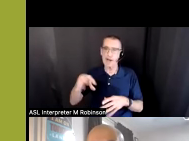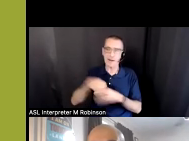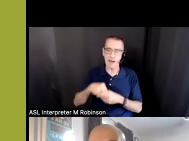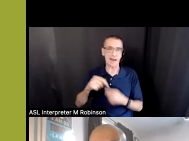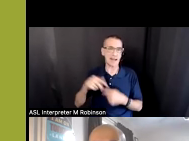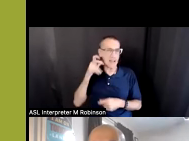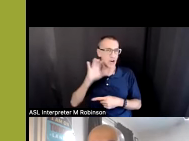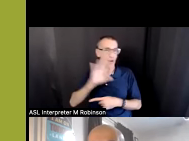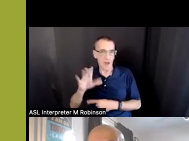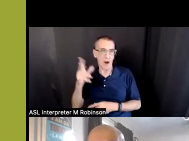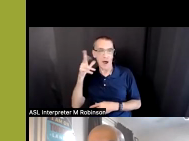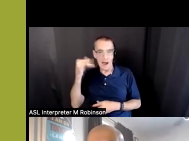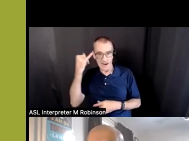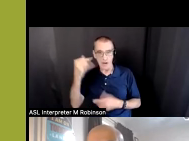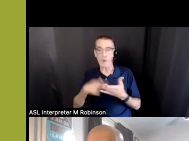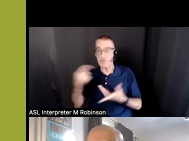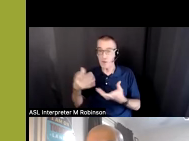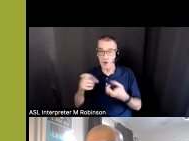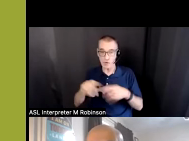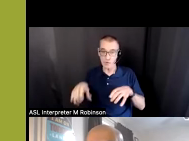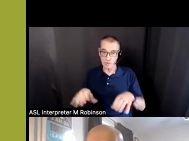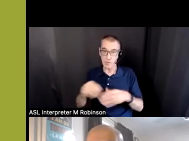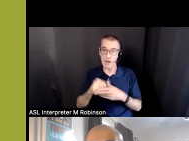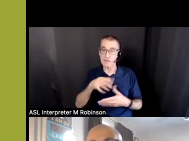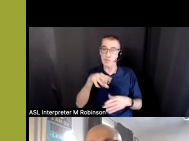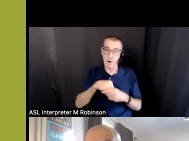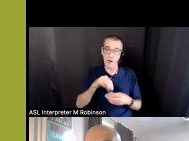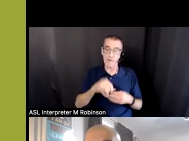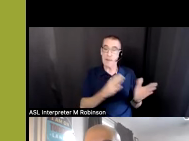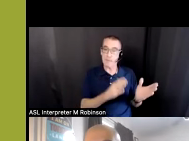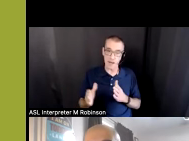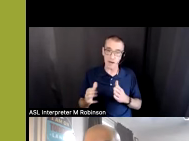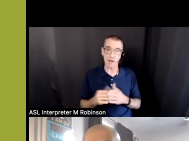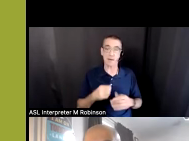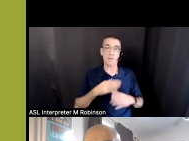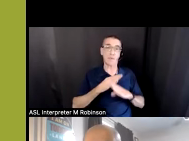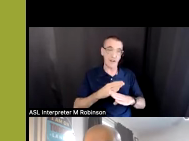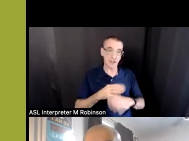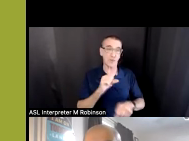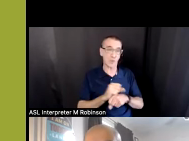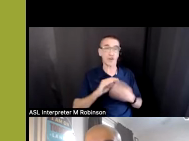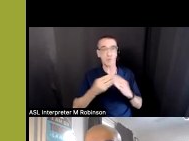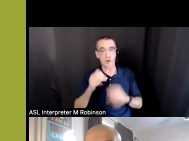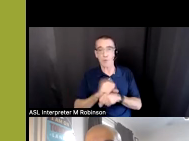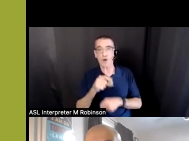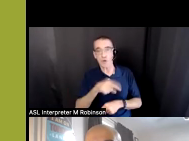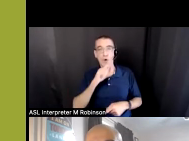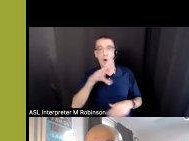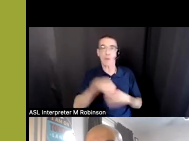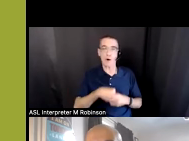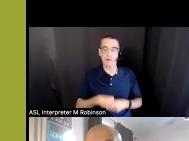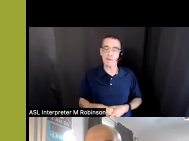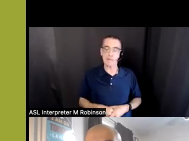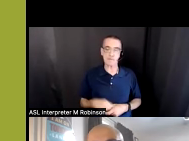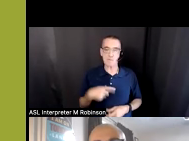their ideas for what they might like to do as part of the planning, prevention work, community work that you are all a part of. So I